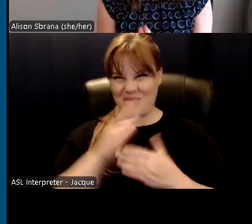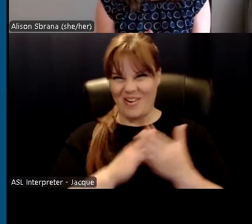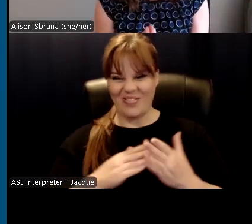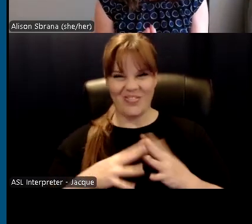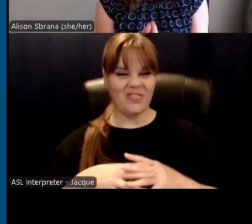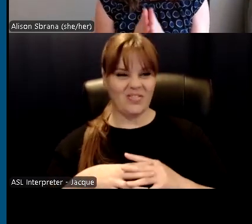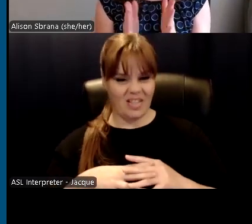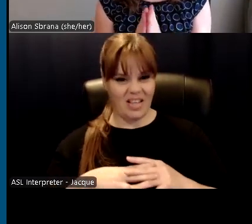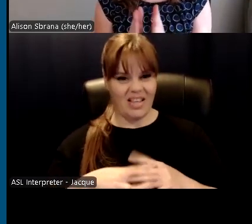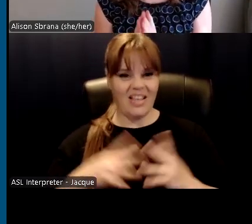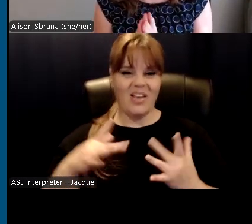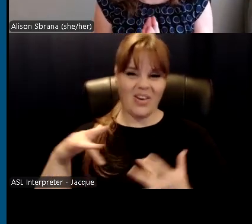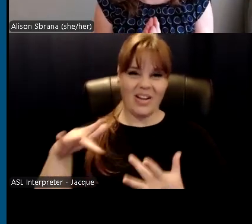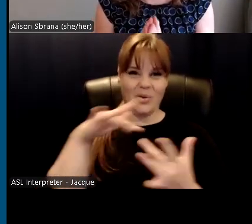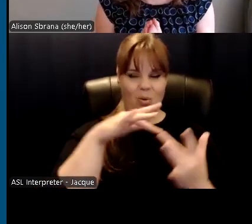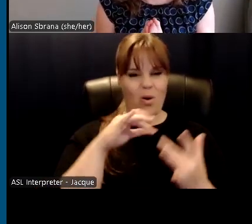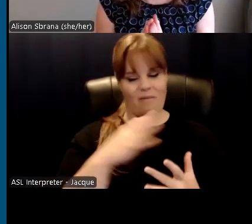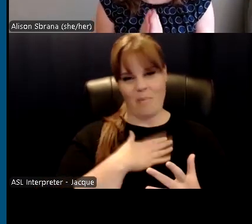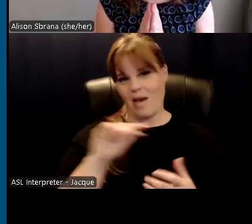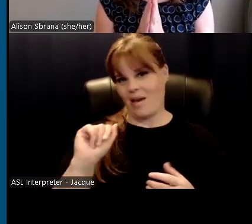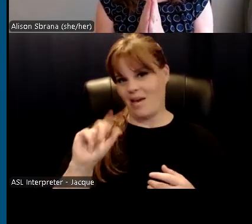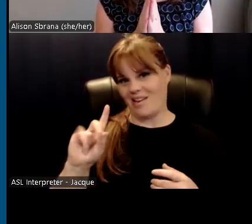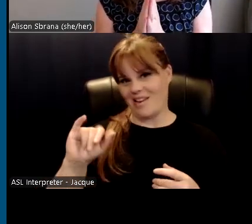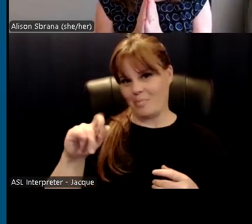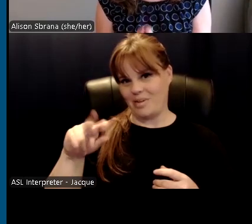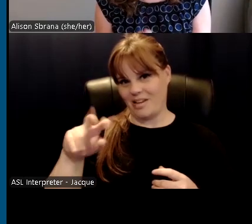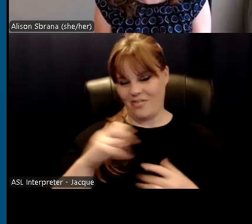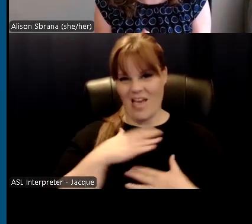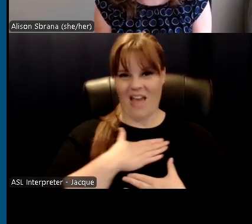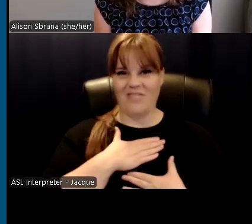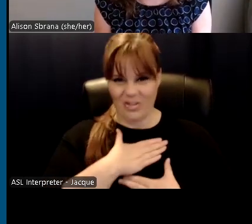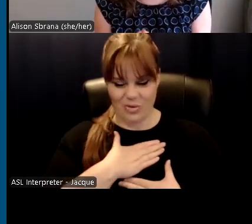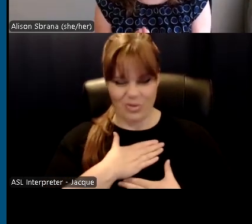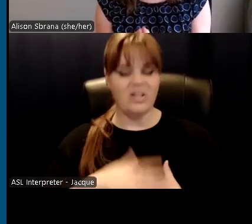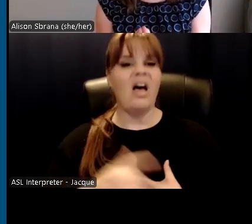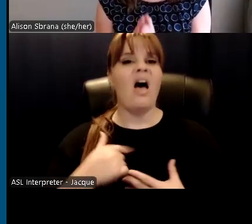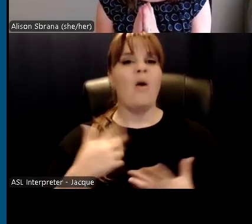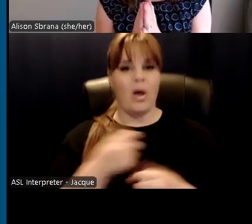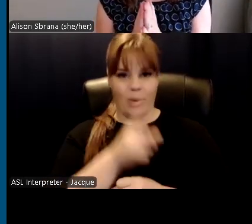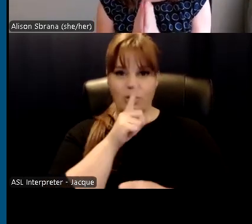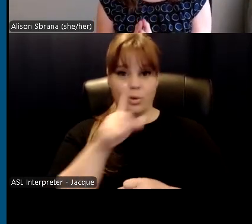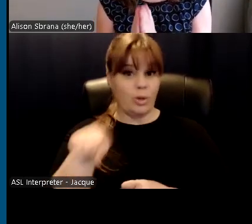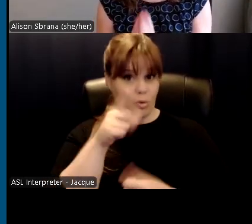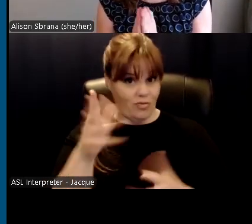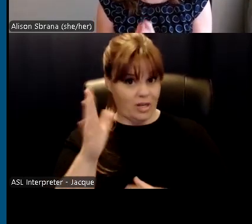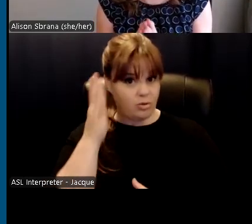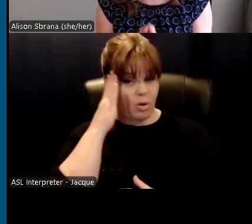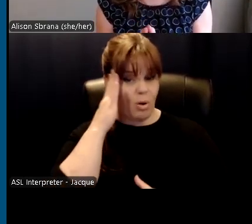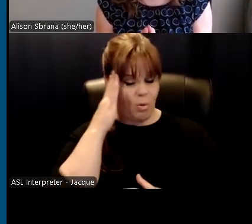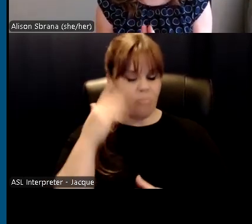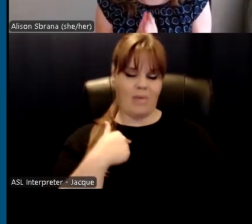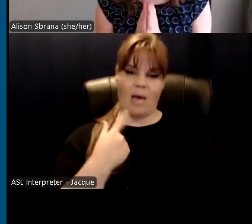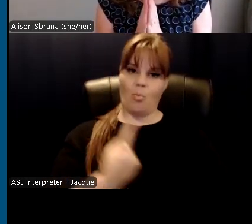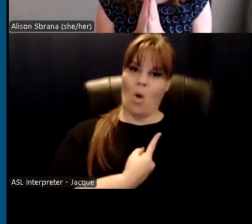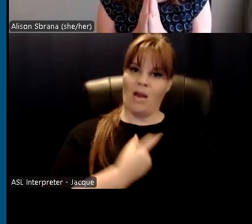going to take you on a tour of my adaptive adventures, and I really want to make sure you know that I am one of